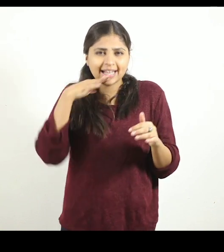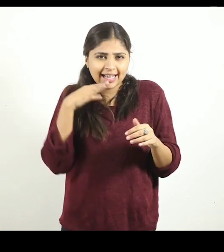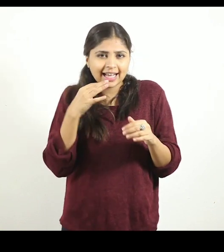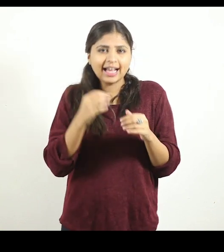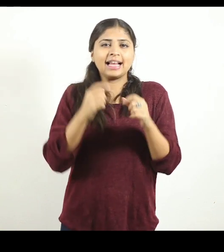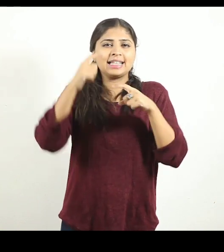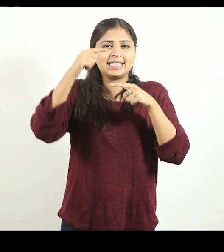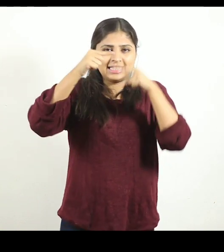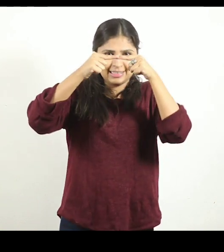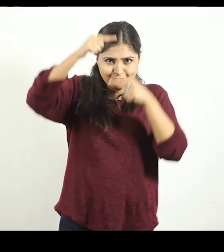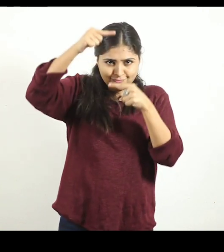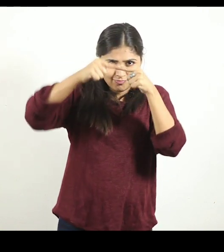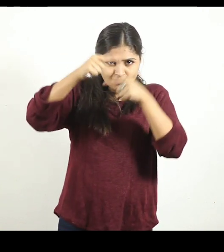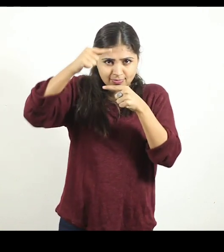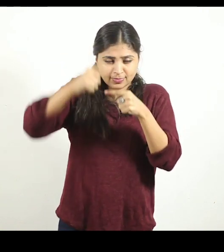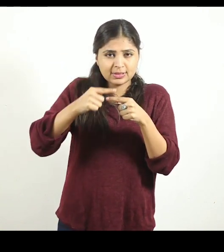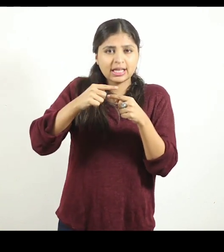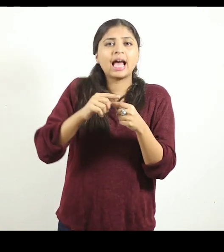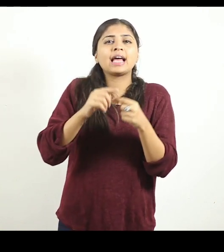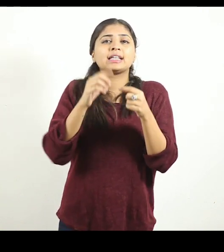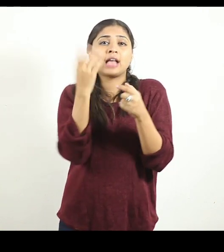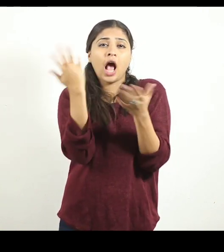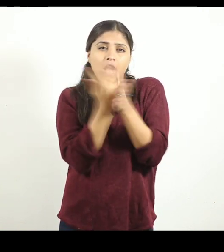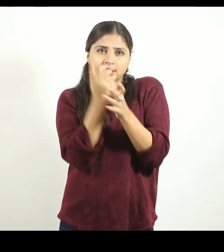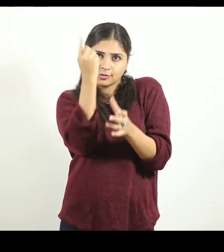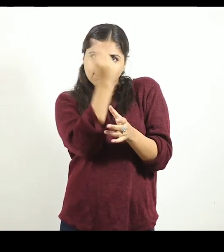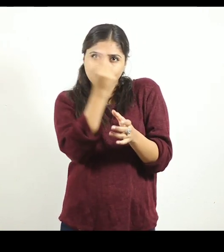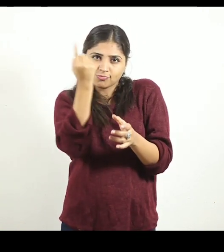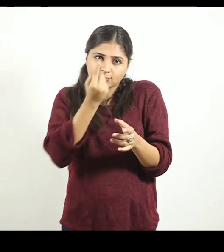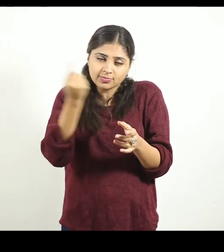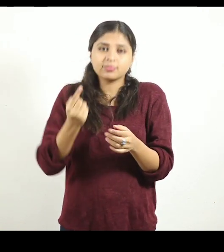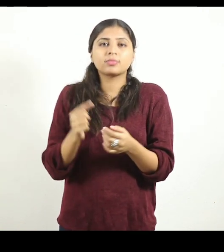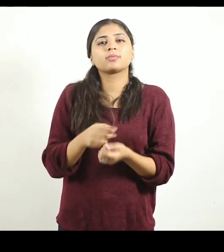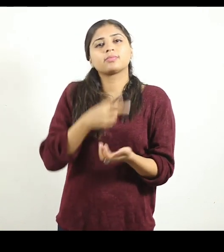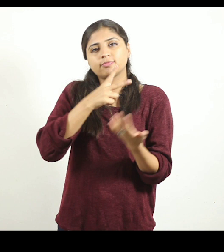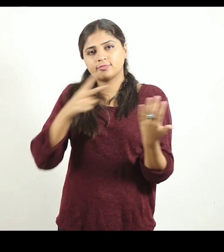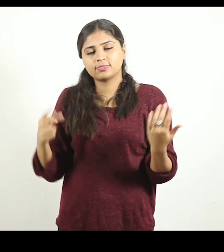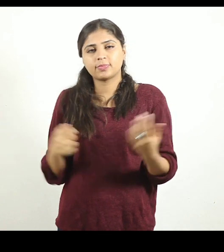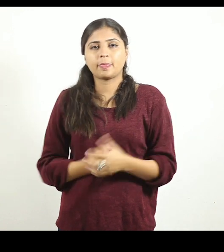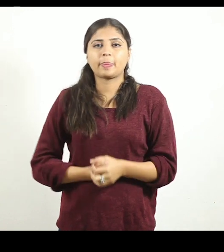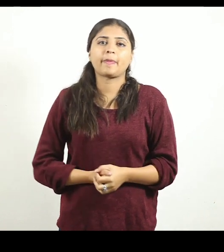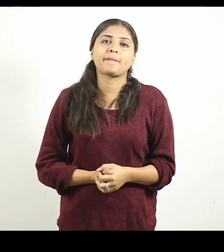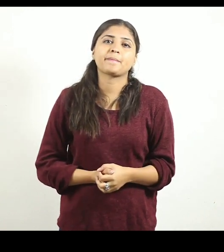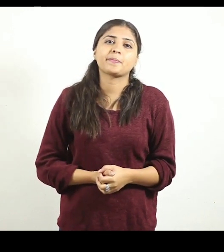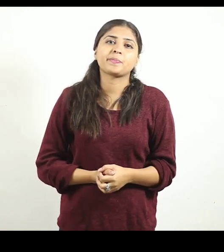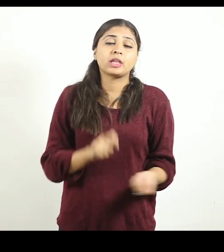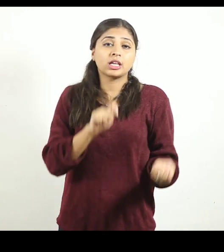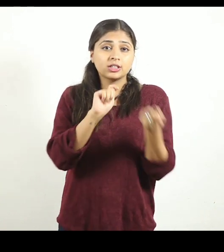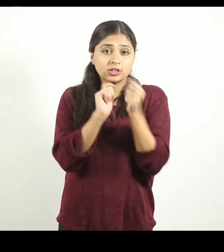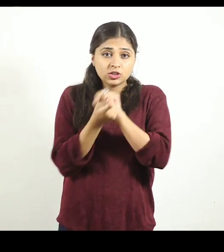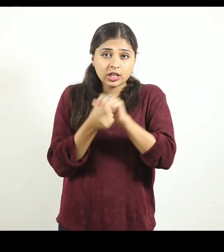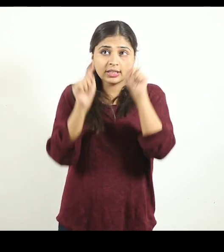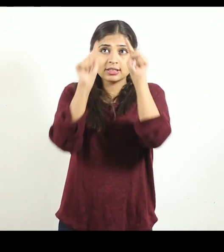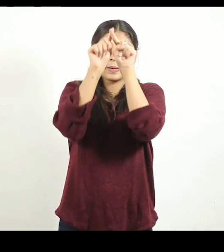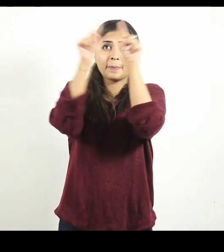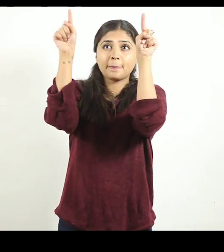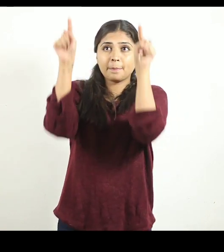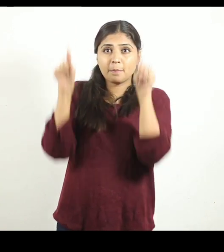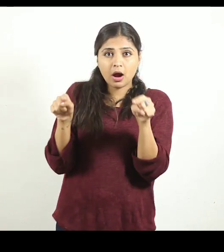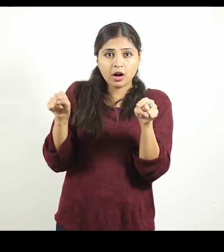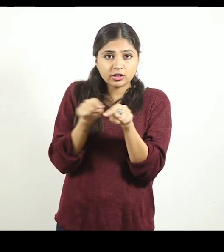size, text, and background color, and so on. Changing margins and tab